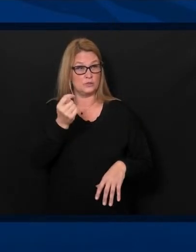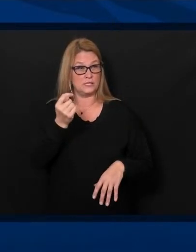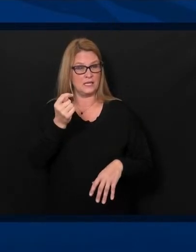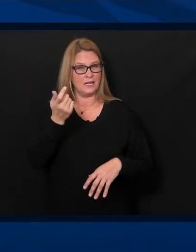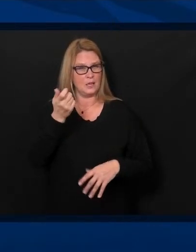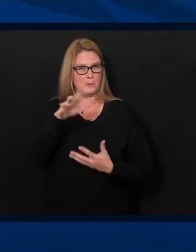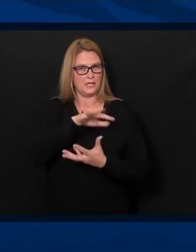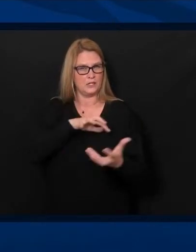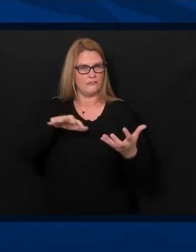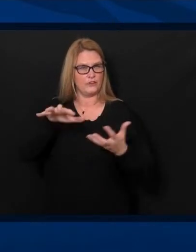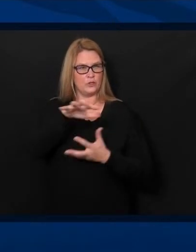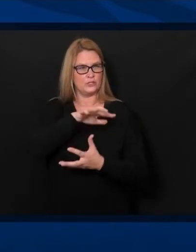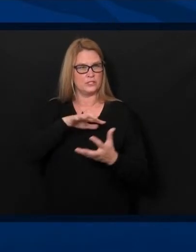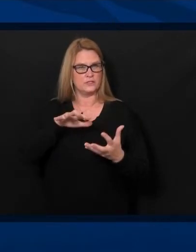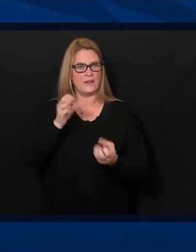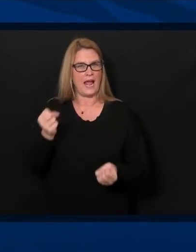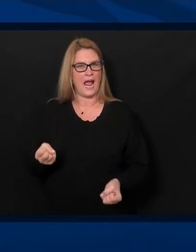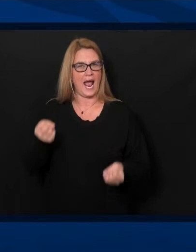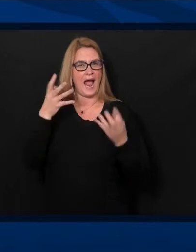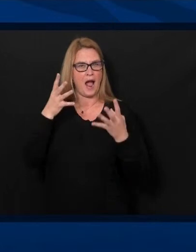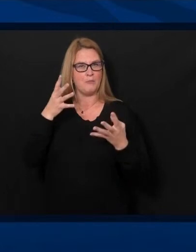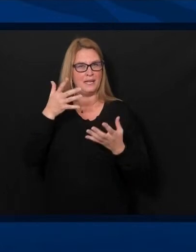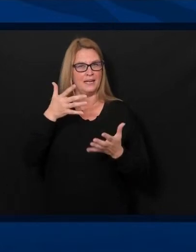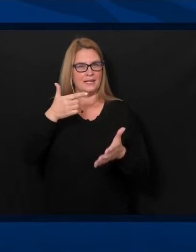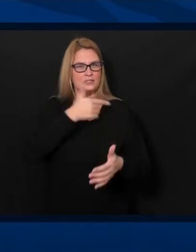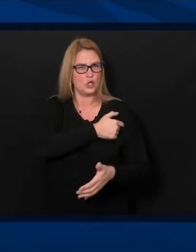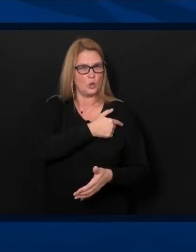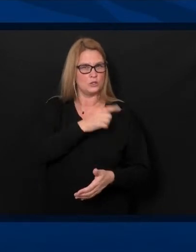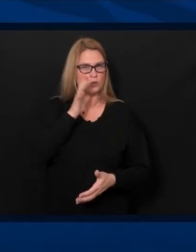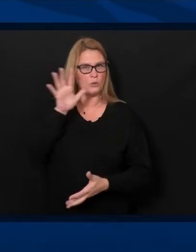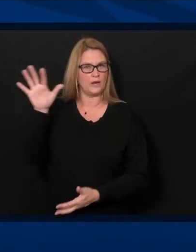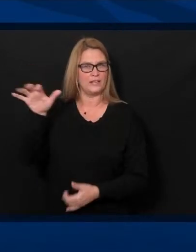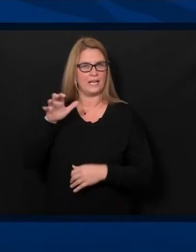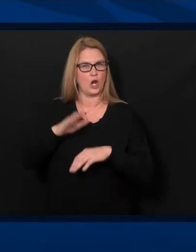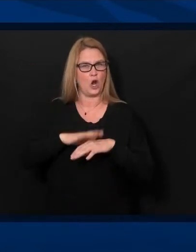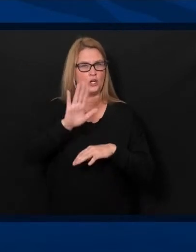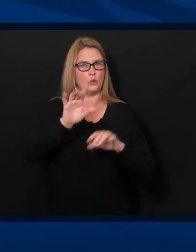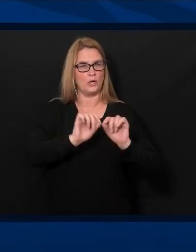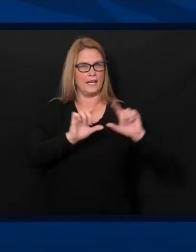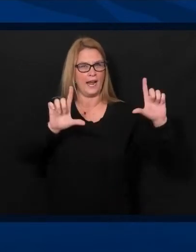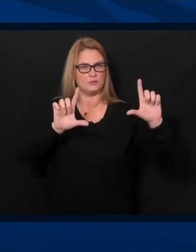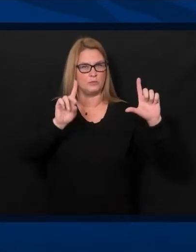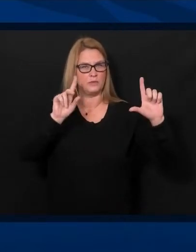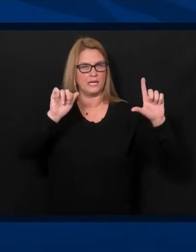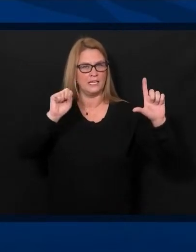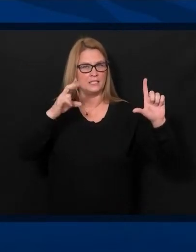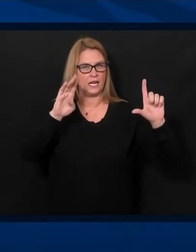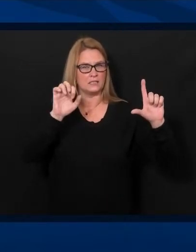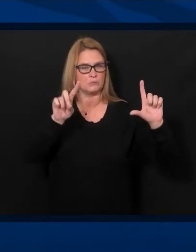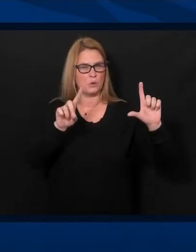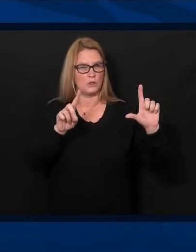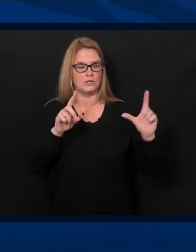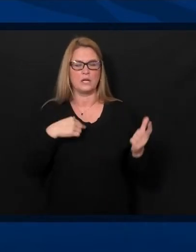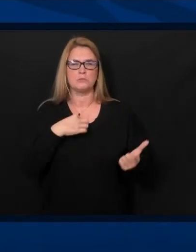infusion of doses earlier this week on the dashboard, so I wanted to check on that. Thanks.